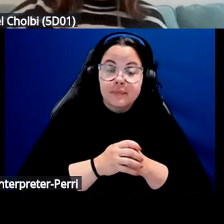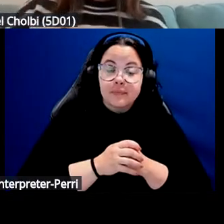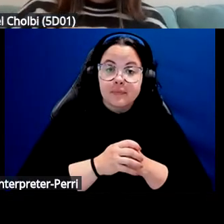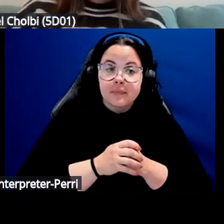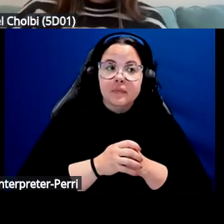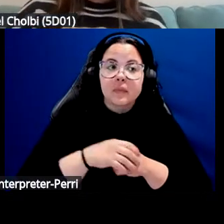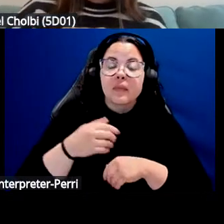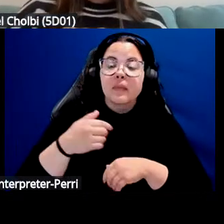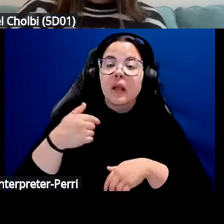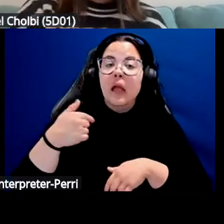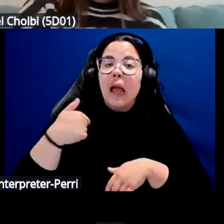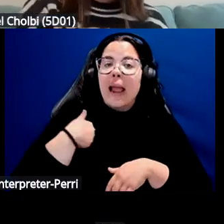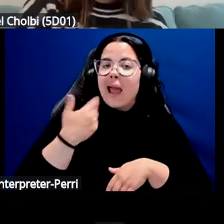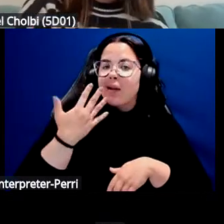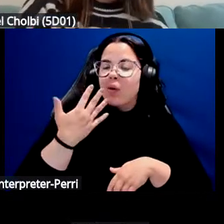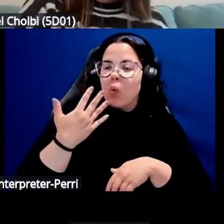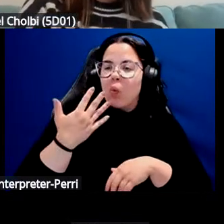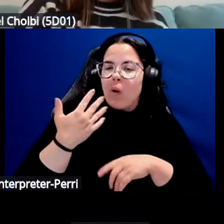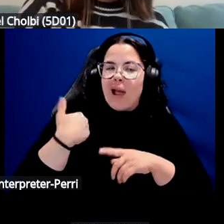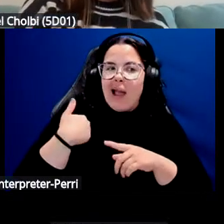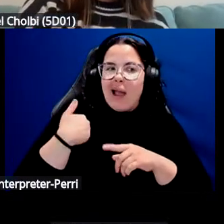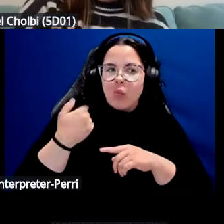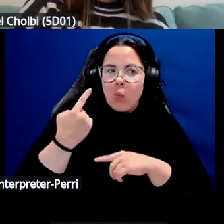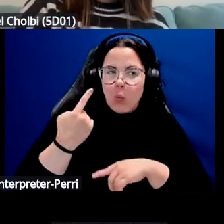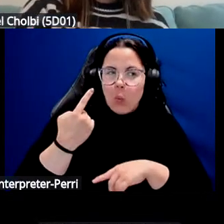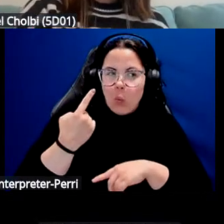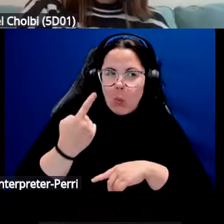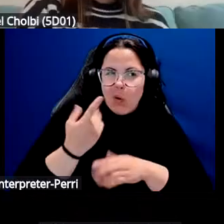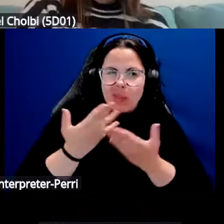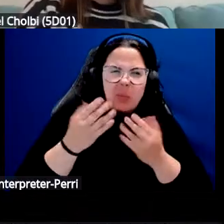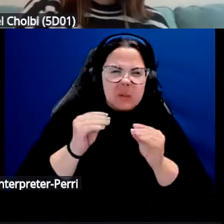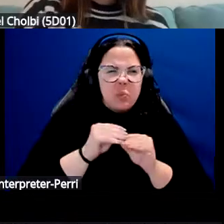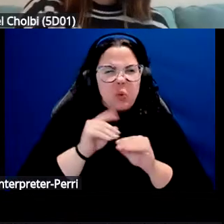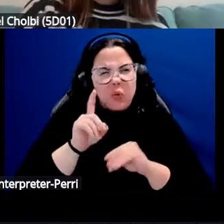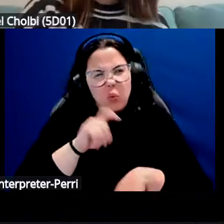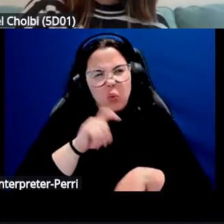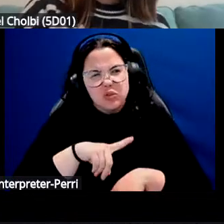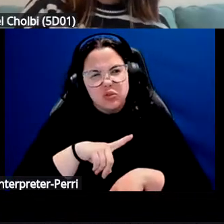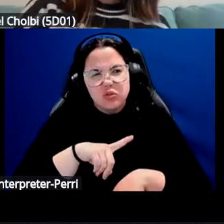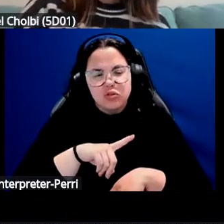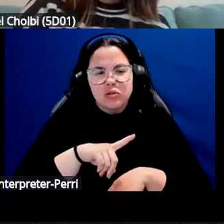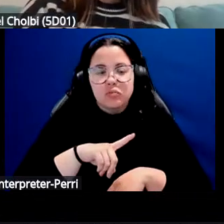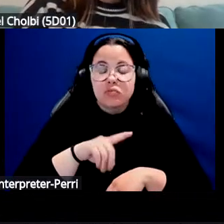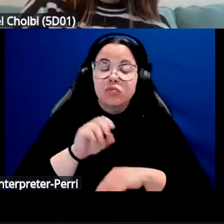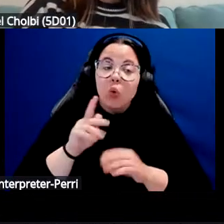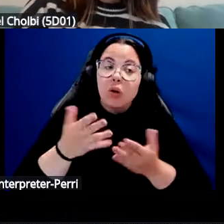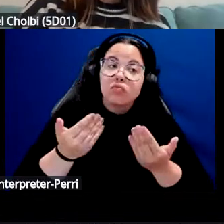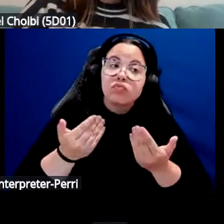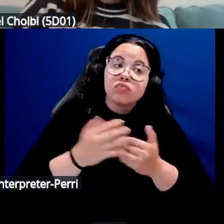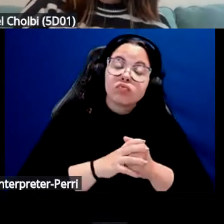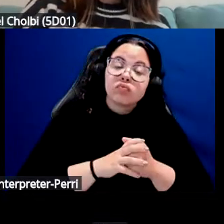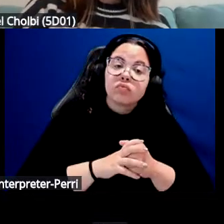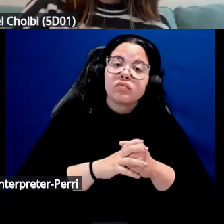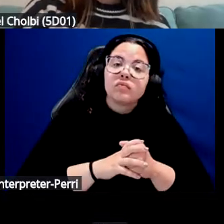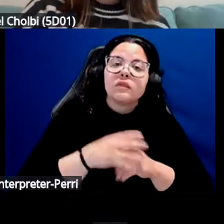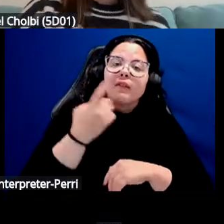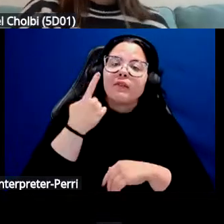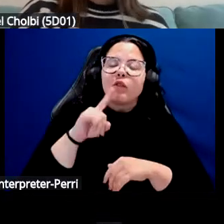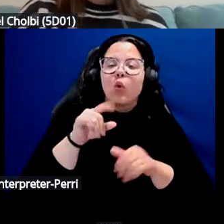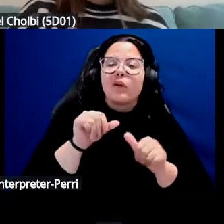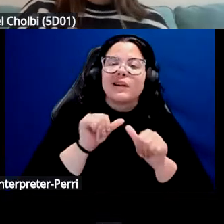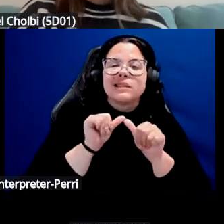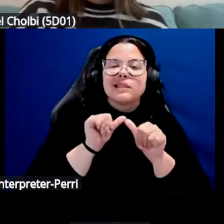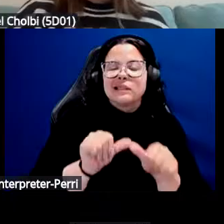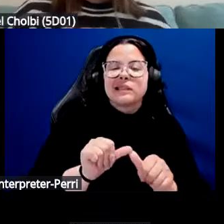I did have one item to note that I had more of a question about. Okay. Just for consistency's